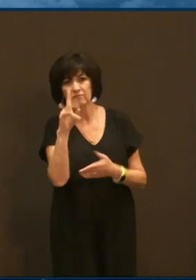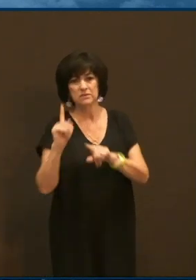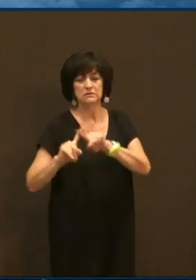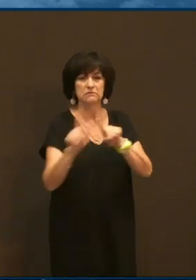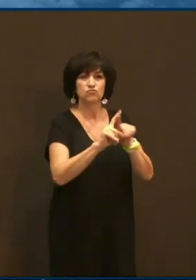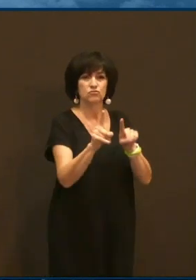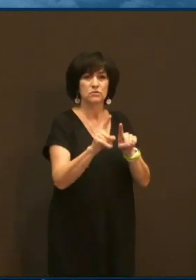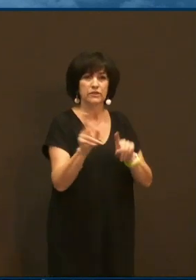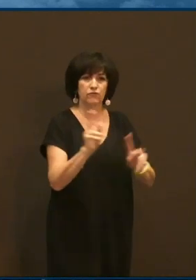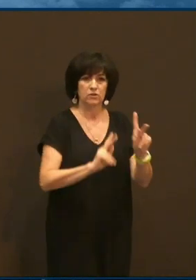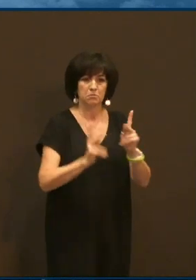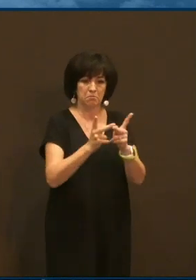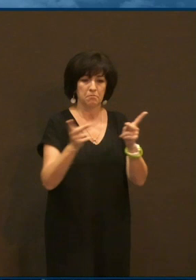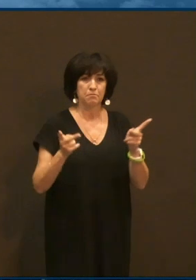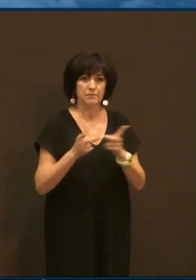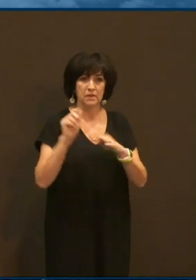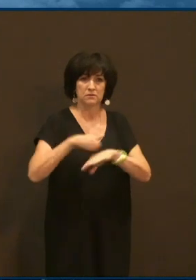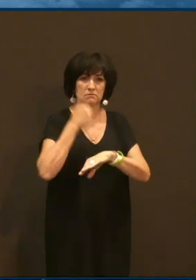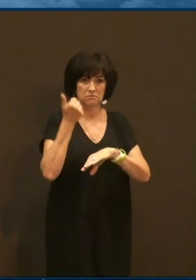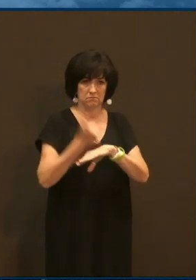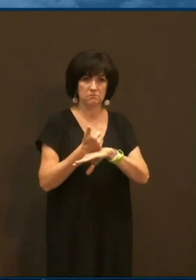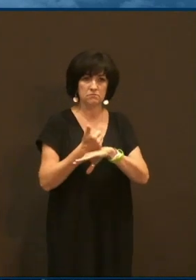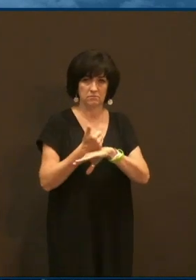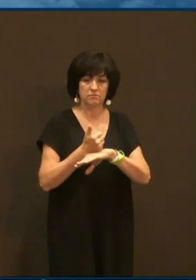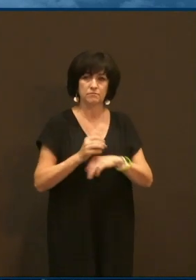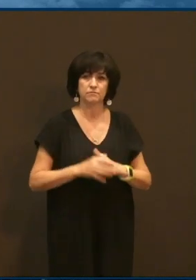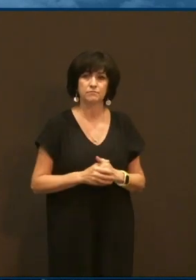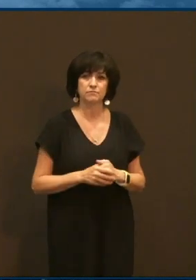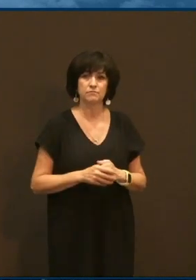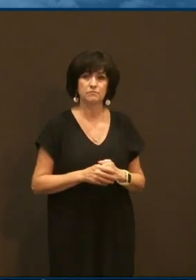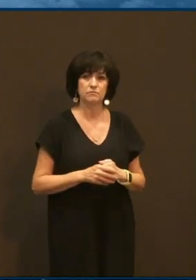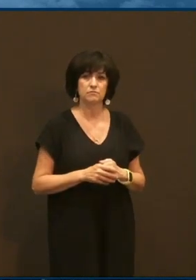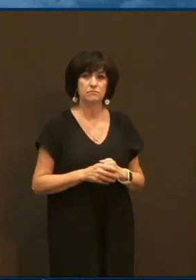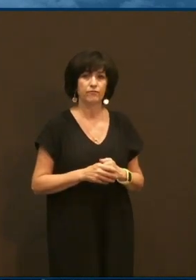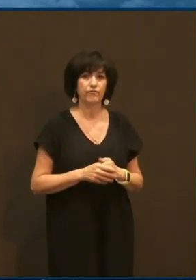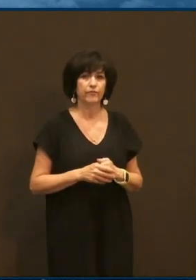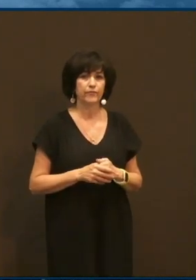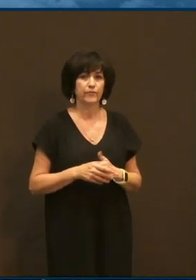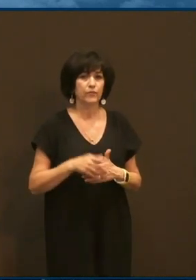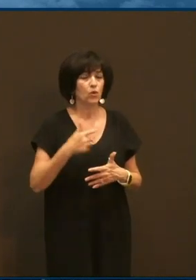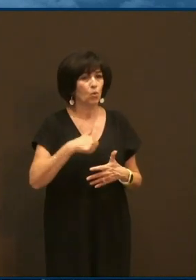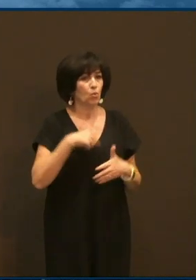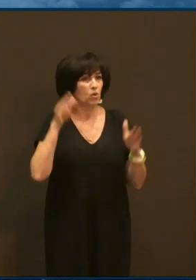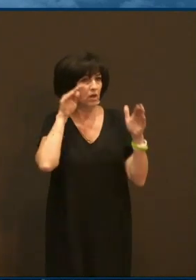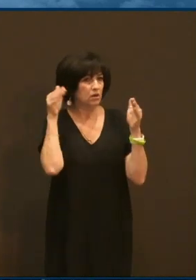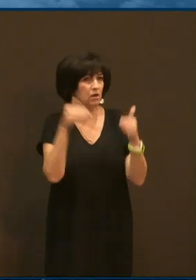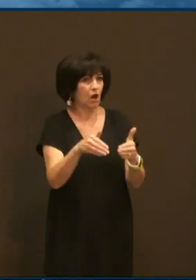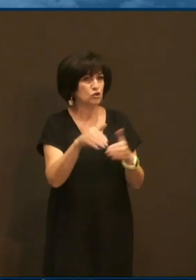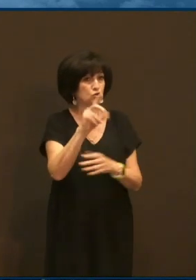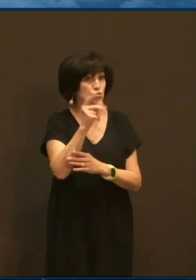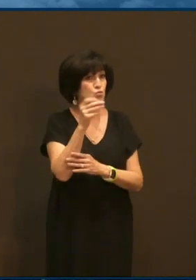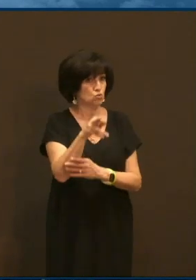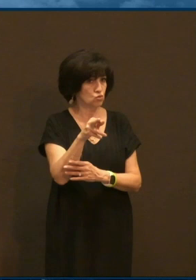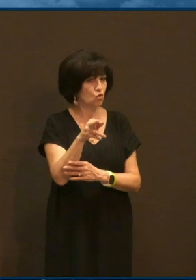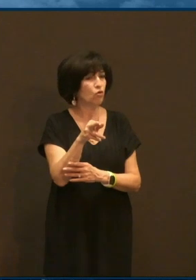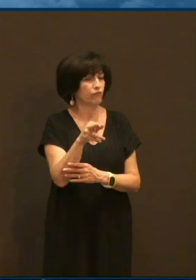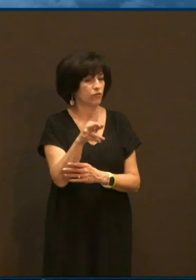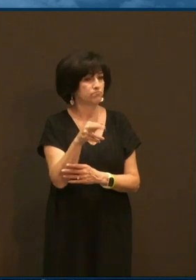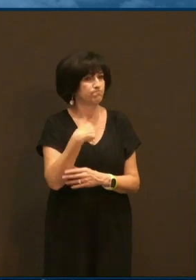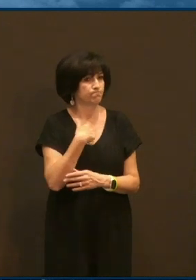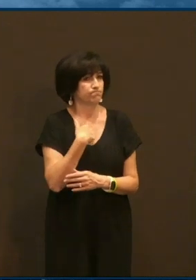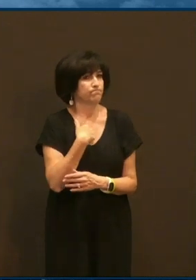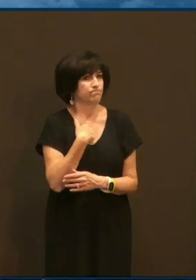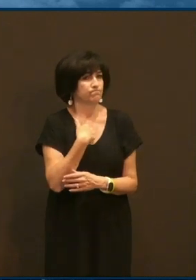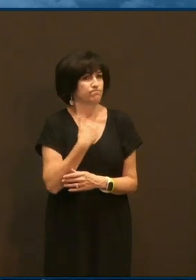and Saturday. Again, concentrating in Dover today, we had a very good day down in Dover,